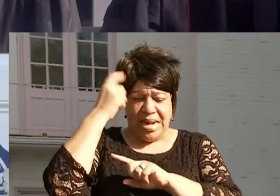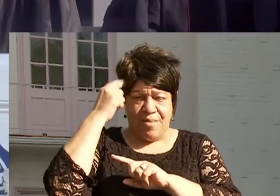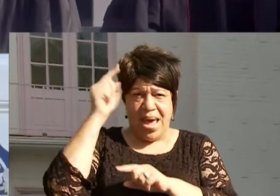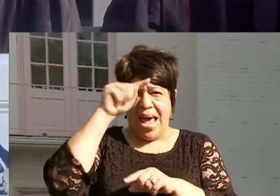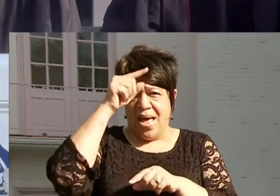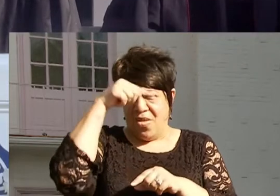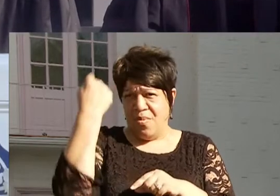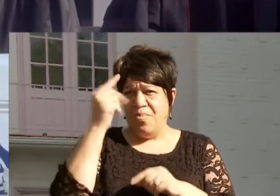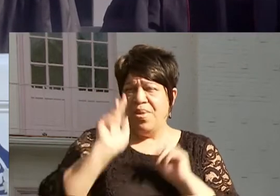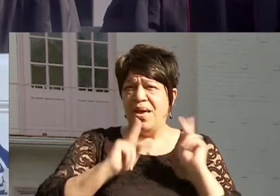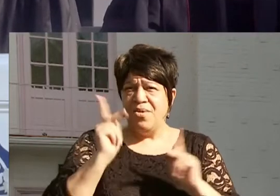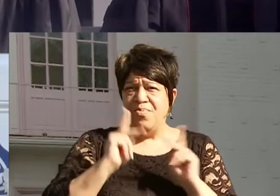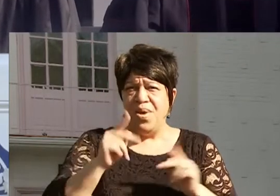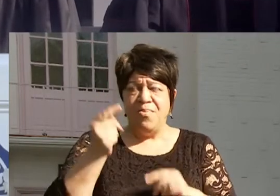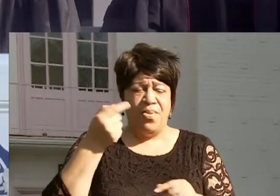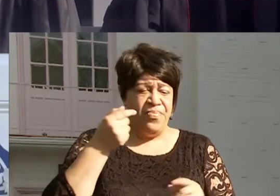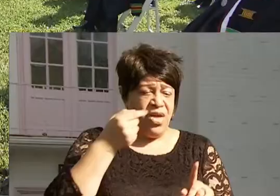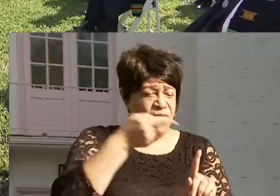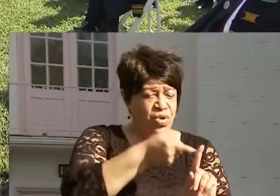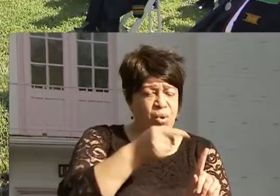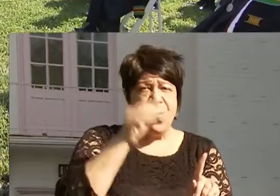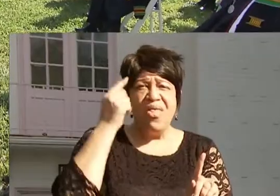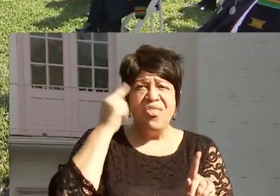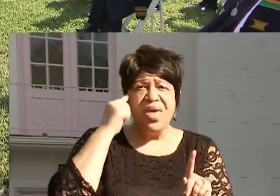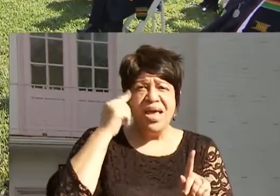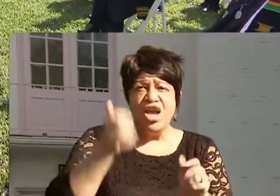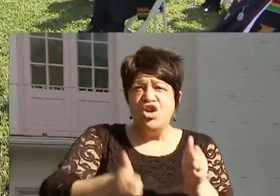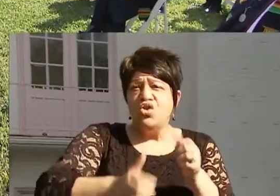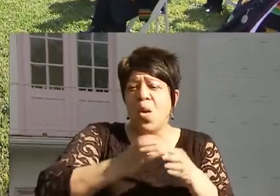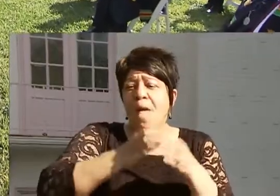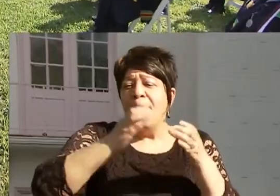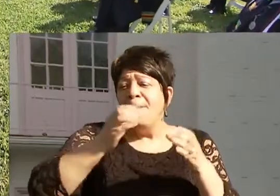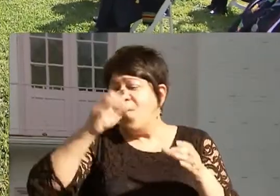too highly of their superiority.